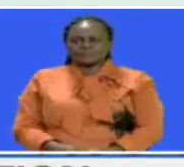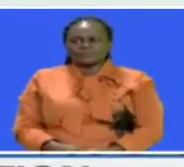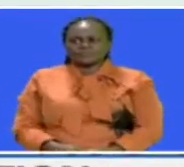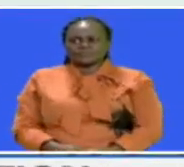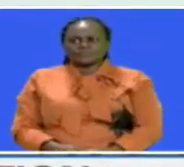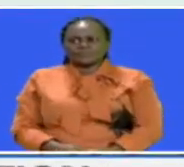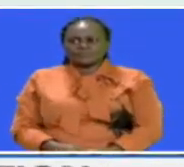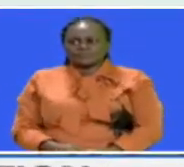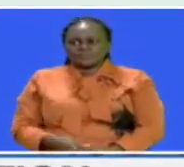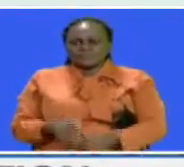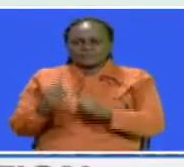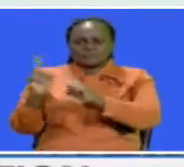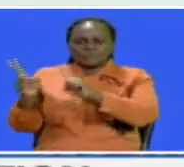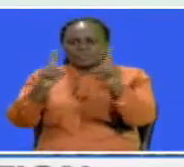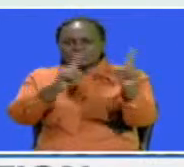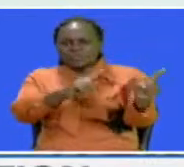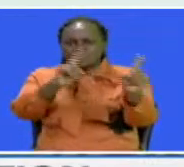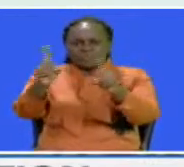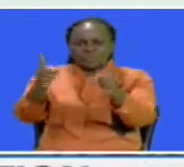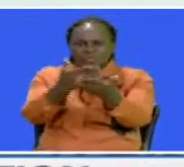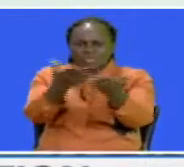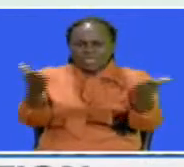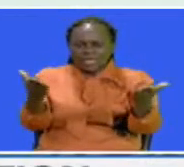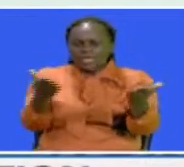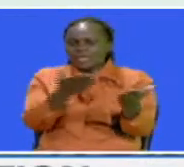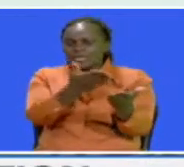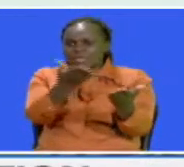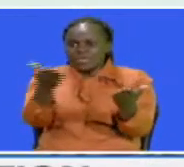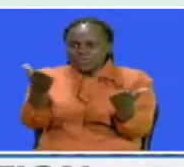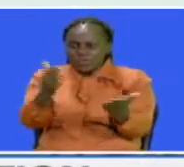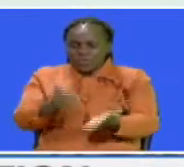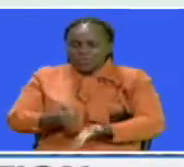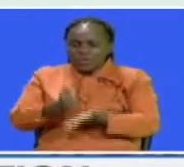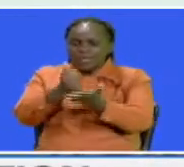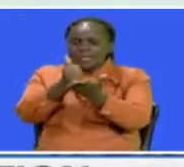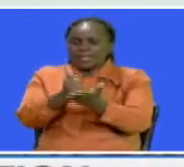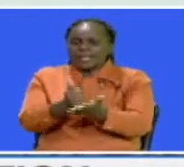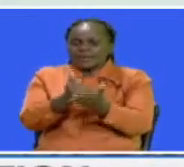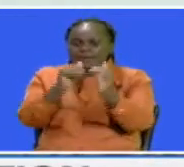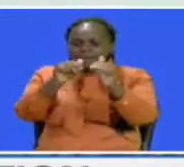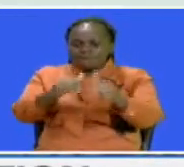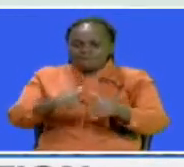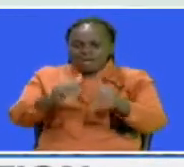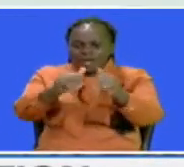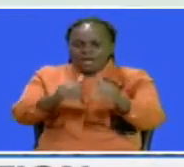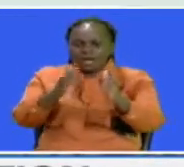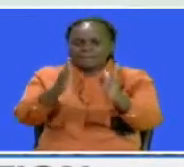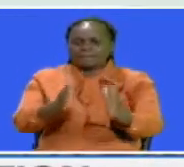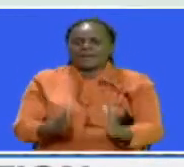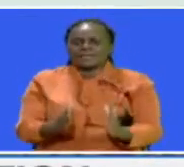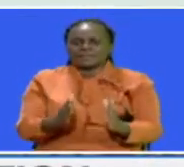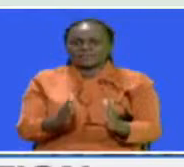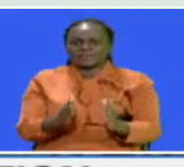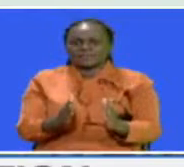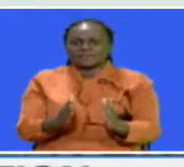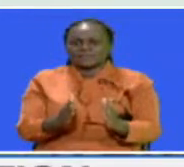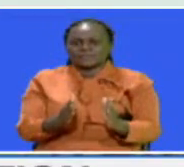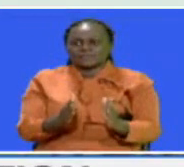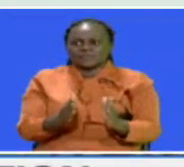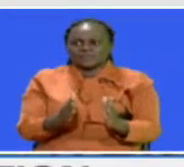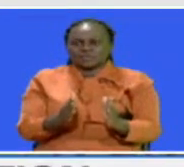Should be hovering around, because you will be helping the farmers to be able to